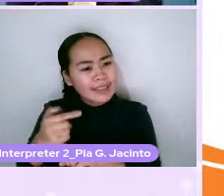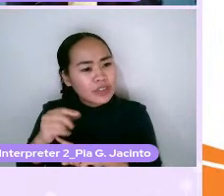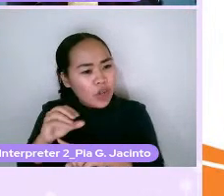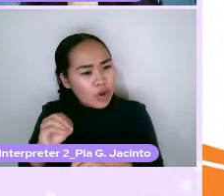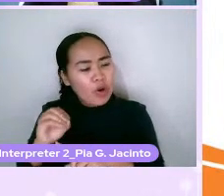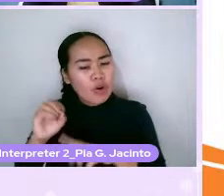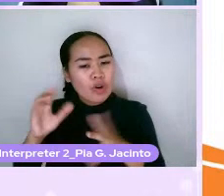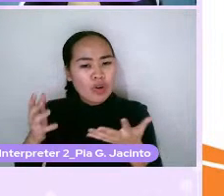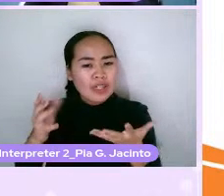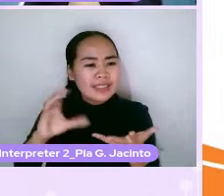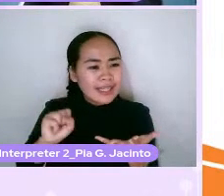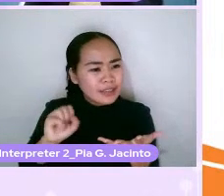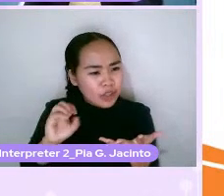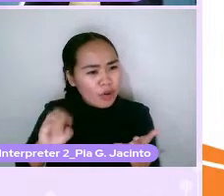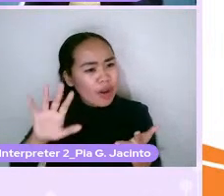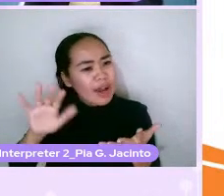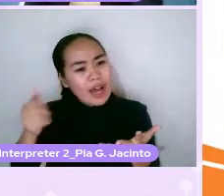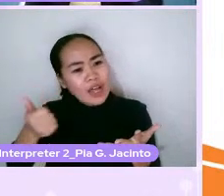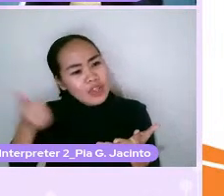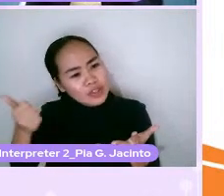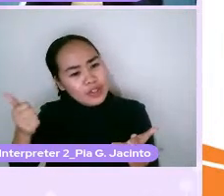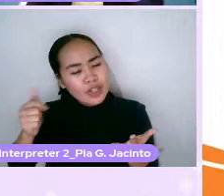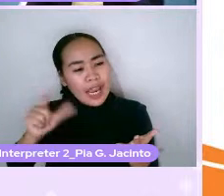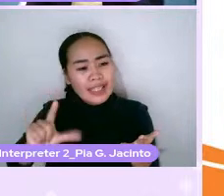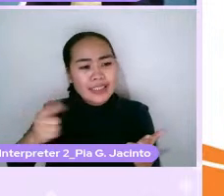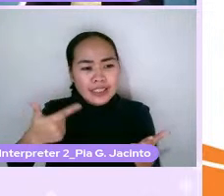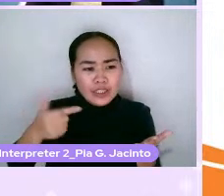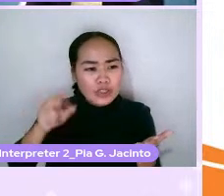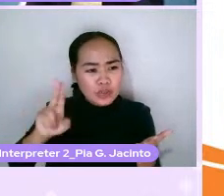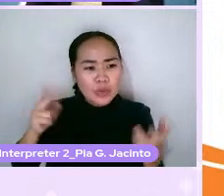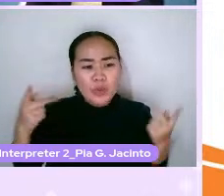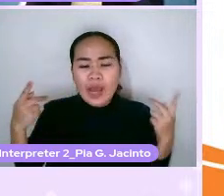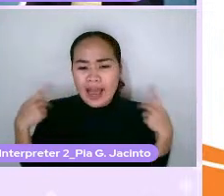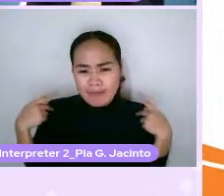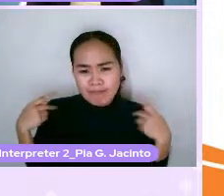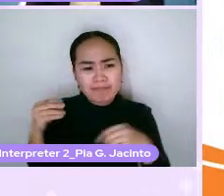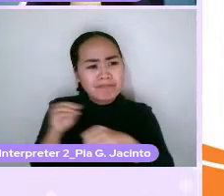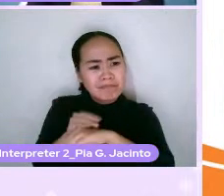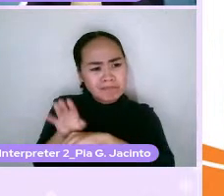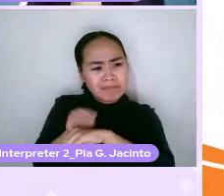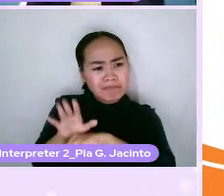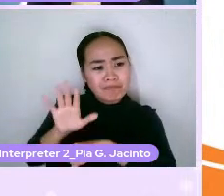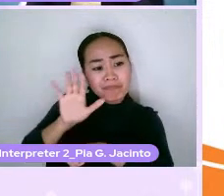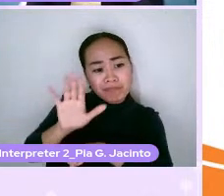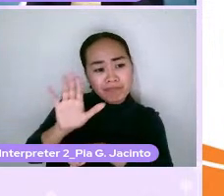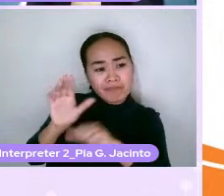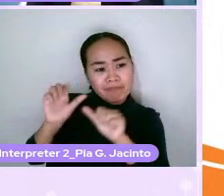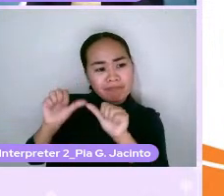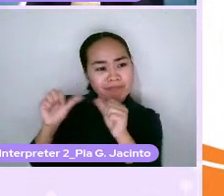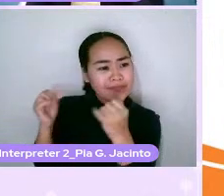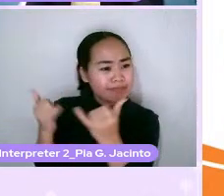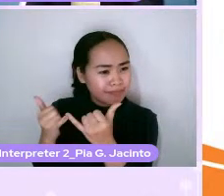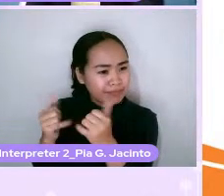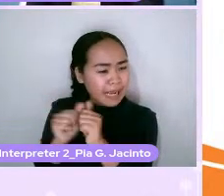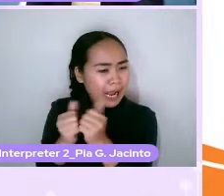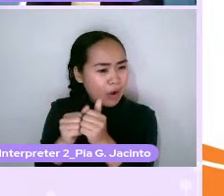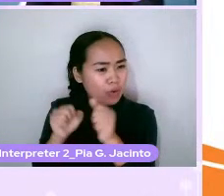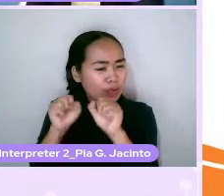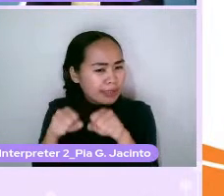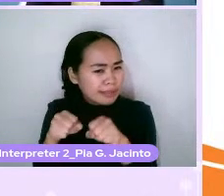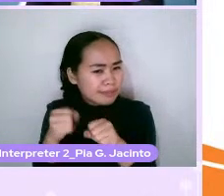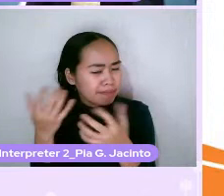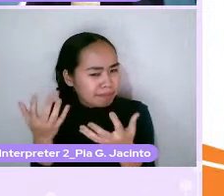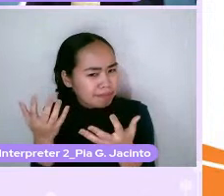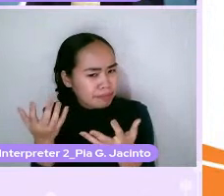units, and others sought consultations in our agency in the creation of an innovative ICT solution in